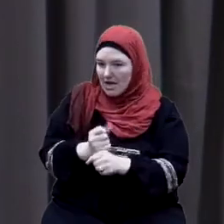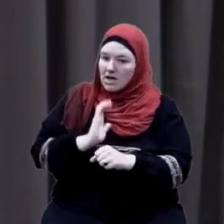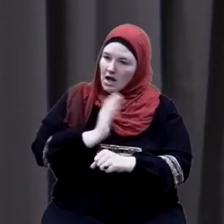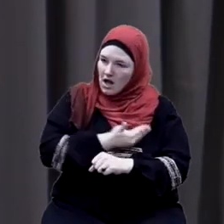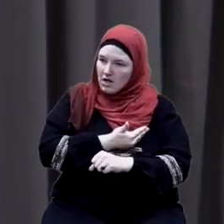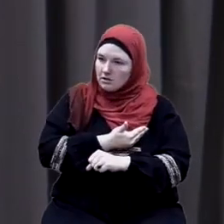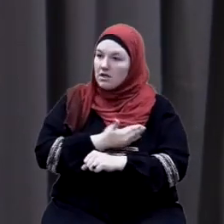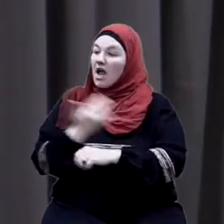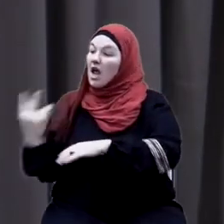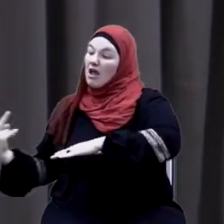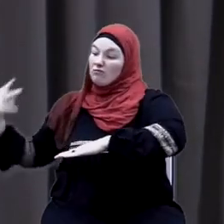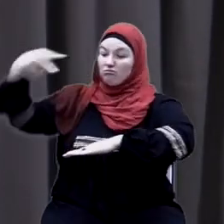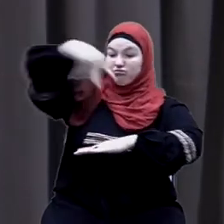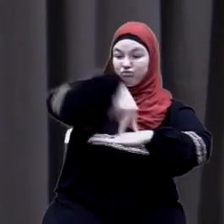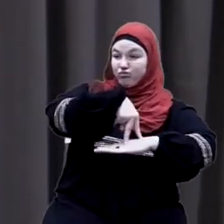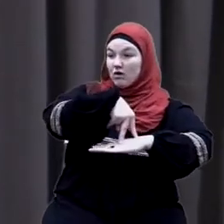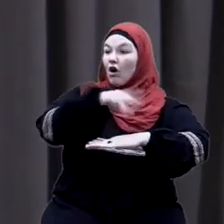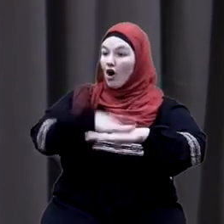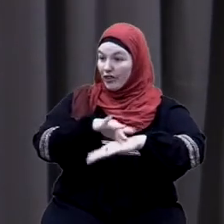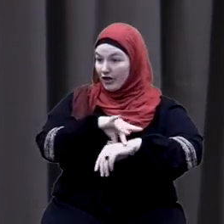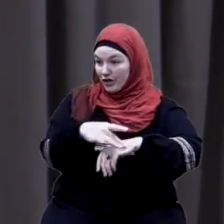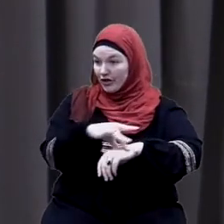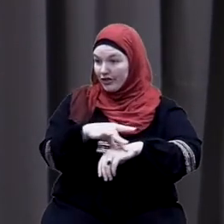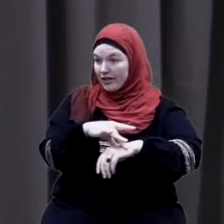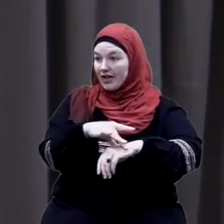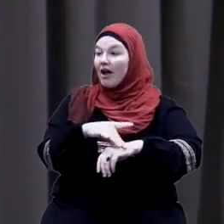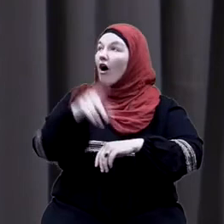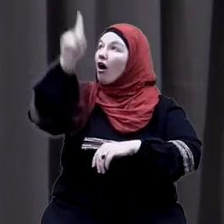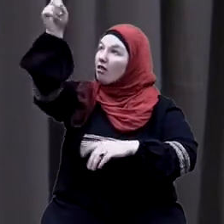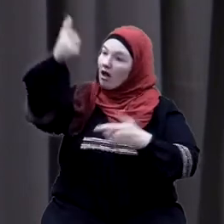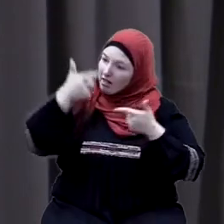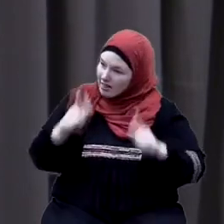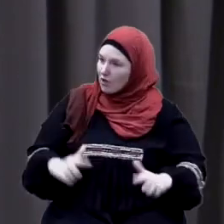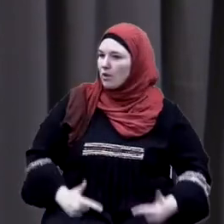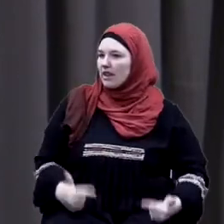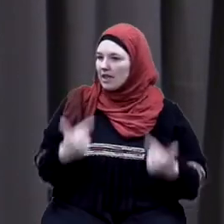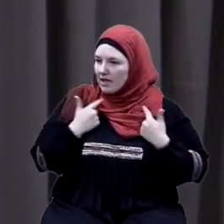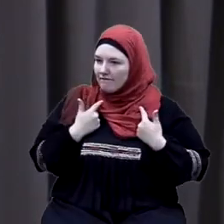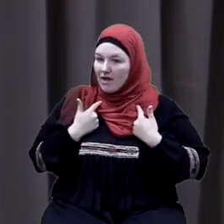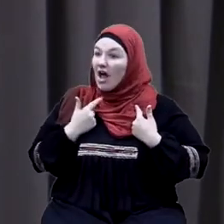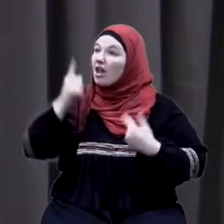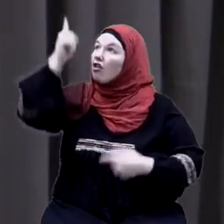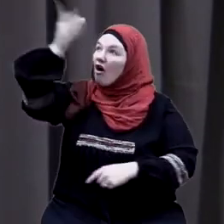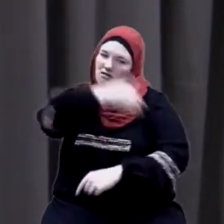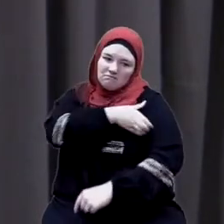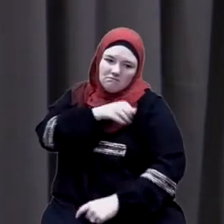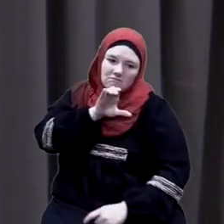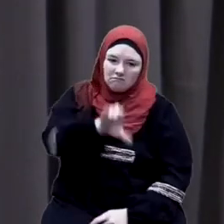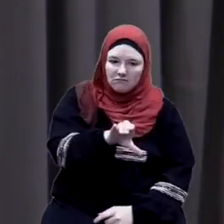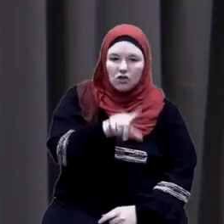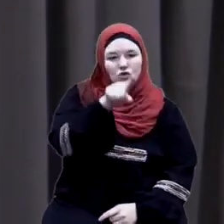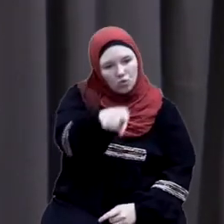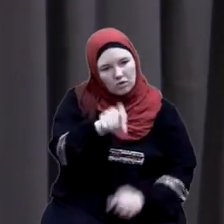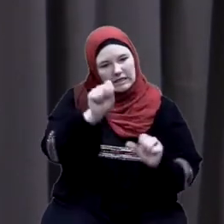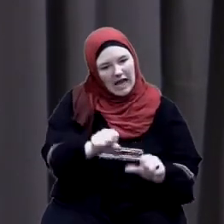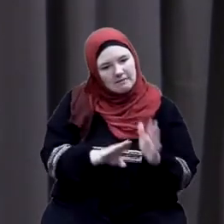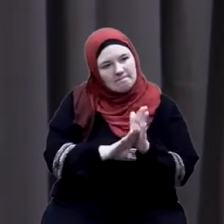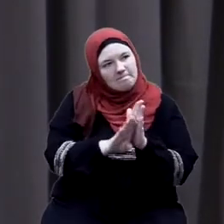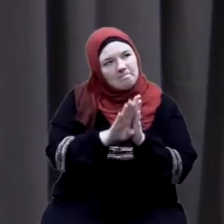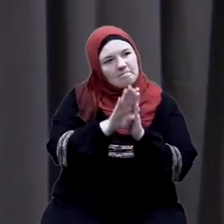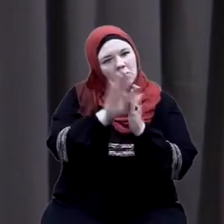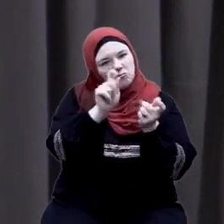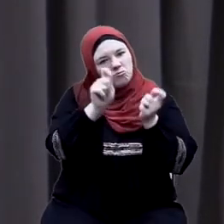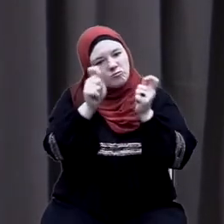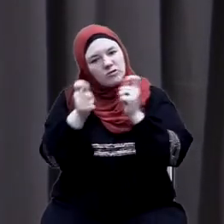earth and he let you live on it and empowered you to develop it. What are